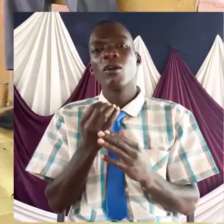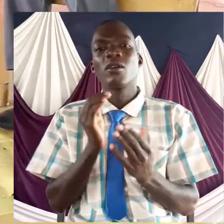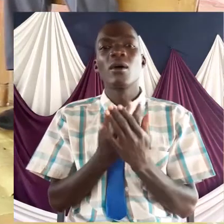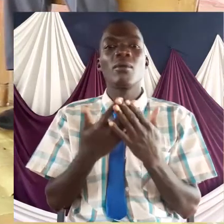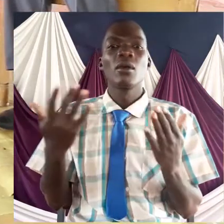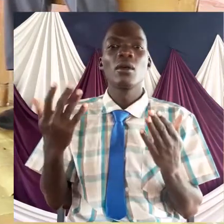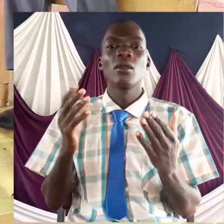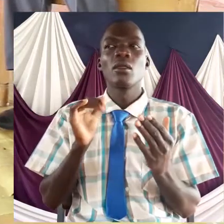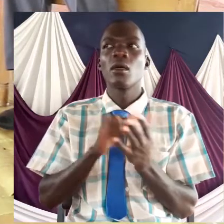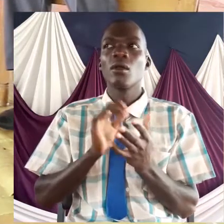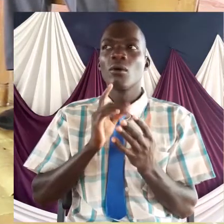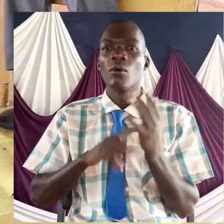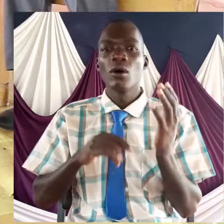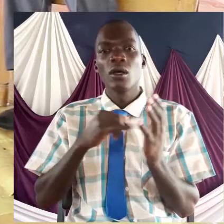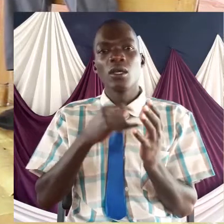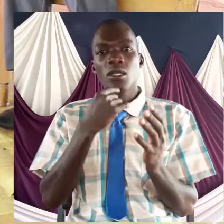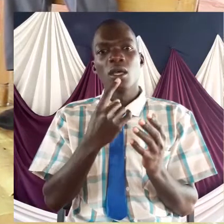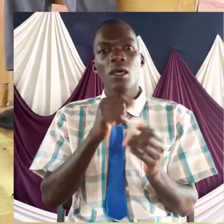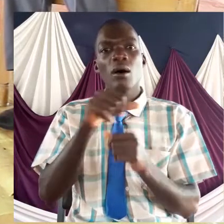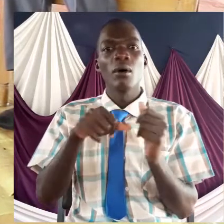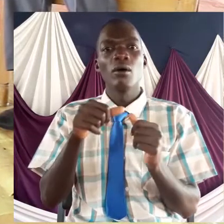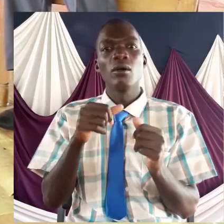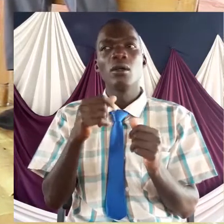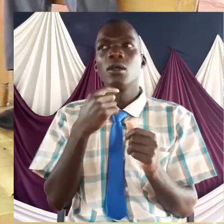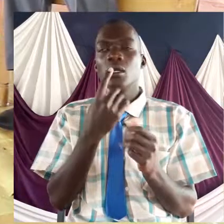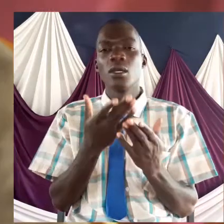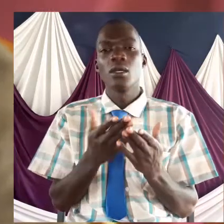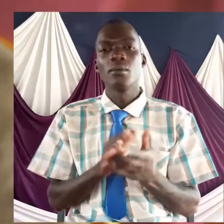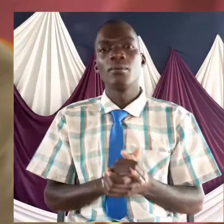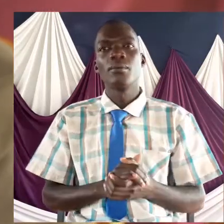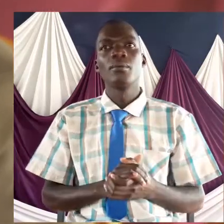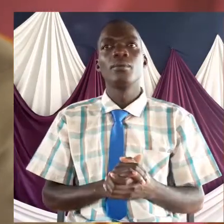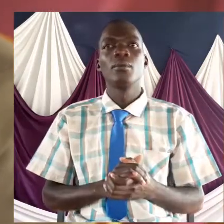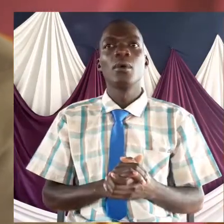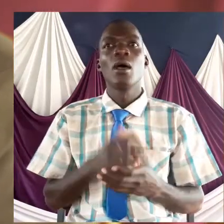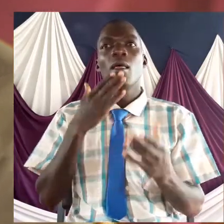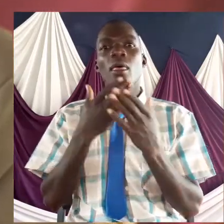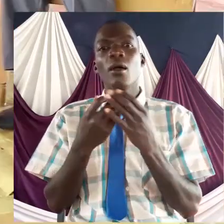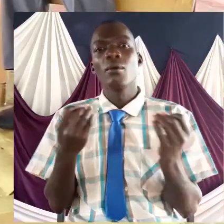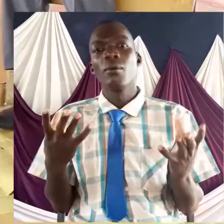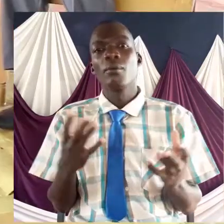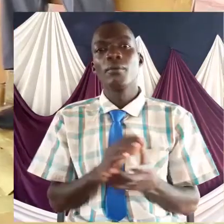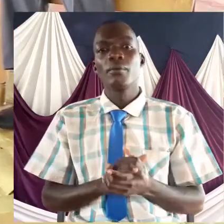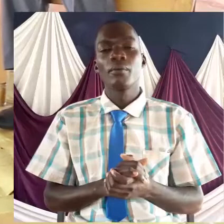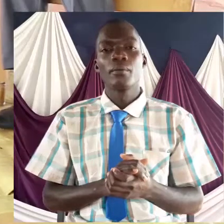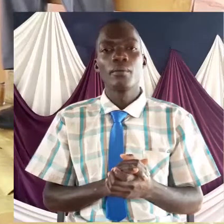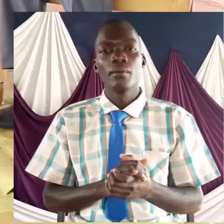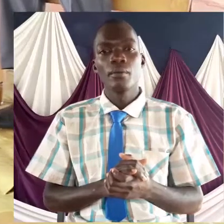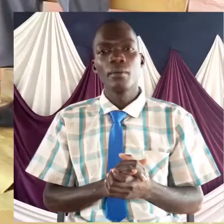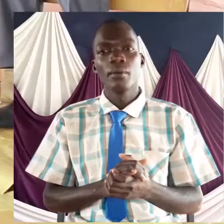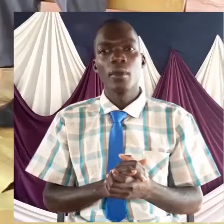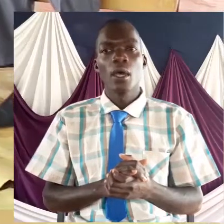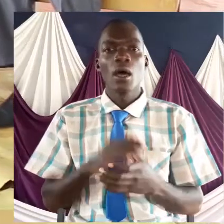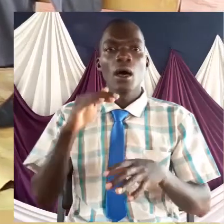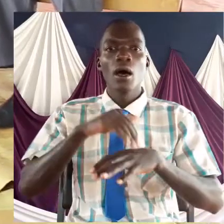yet to be accomplished? And what is it about the cleansing of the sanctuary? Thank you, Elder. Now, at